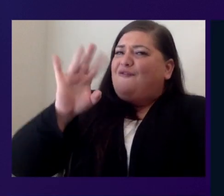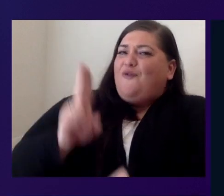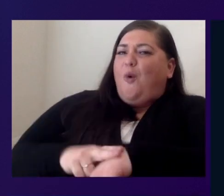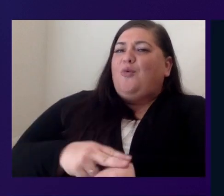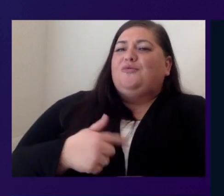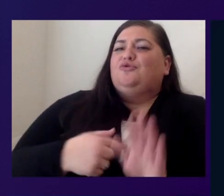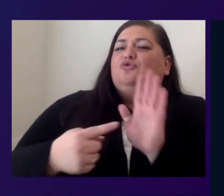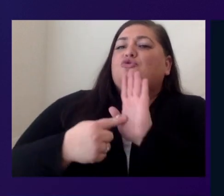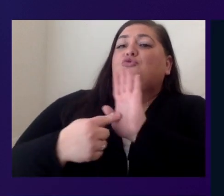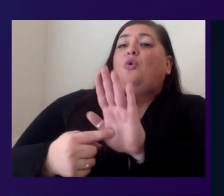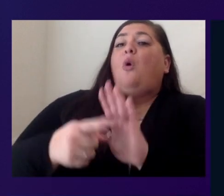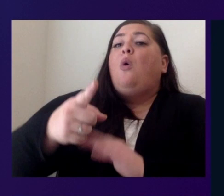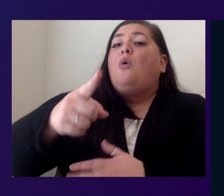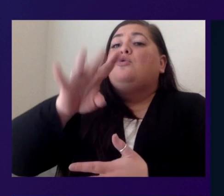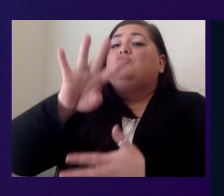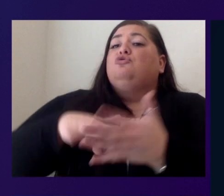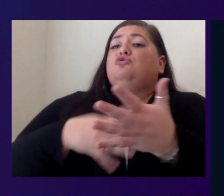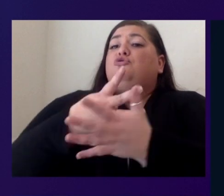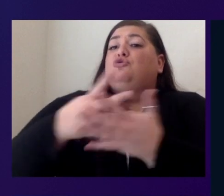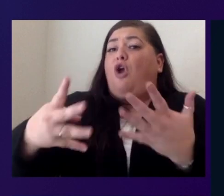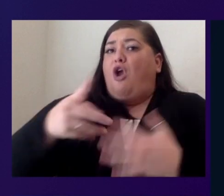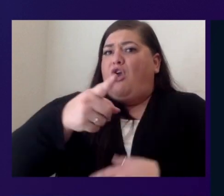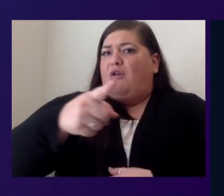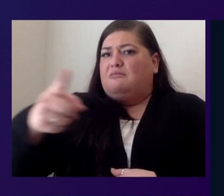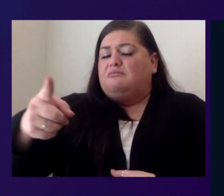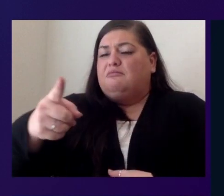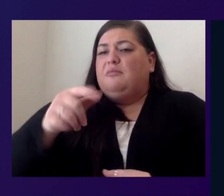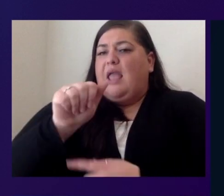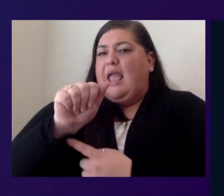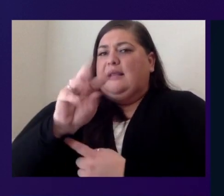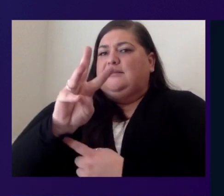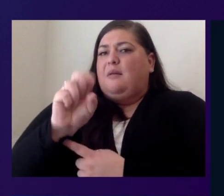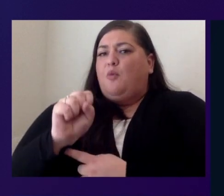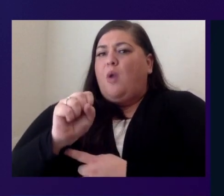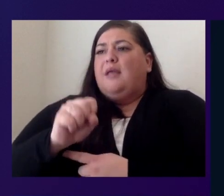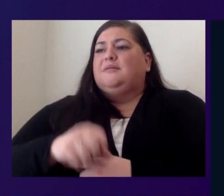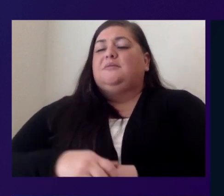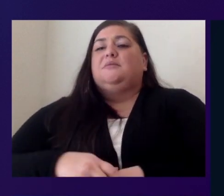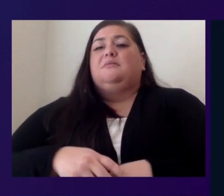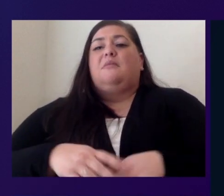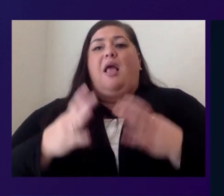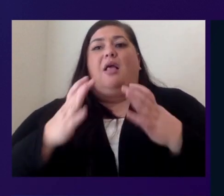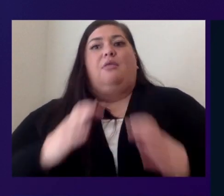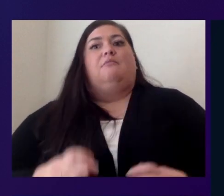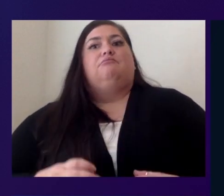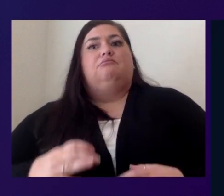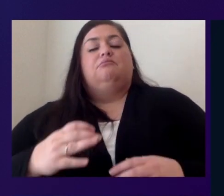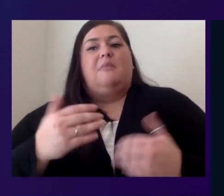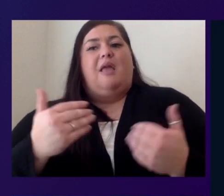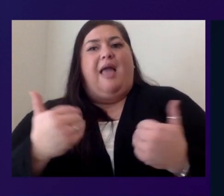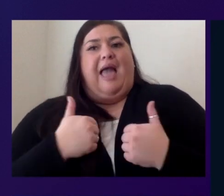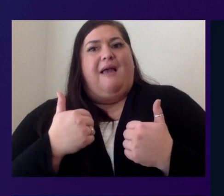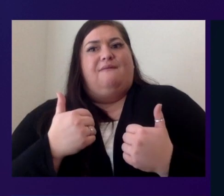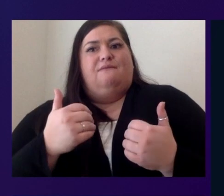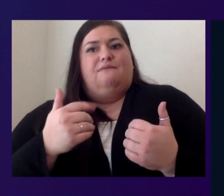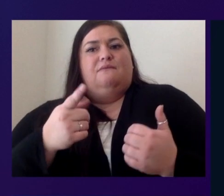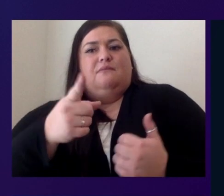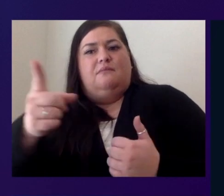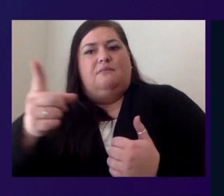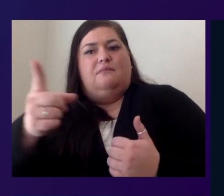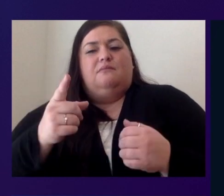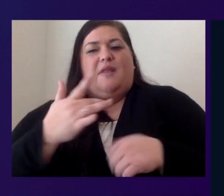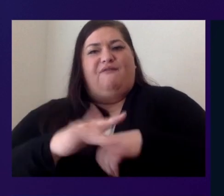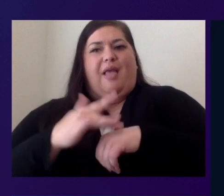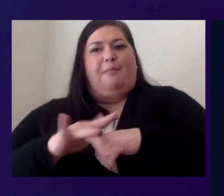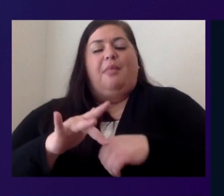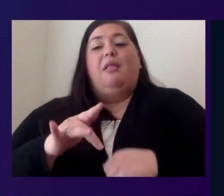help us to navigate through the services that AWS and the user computing has to offer. So like I said, for task